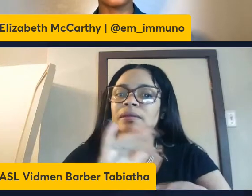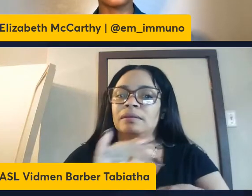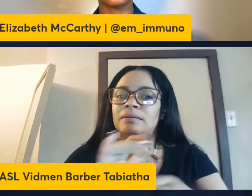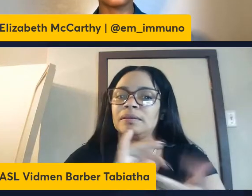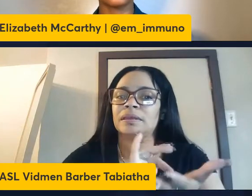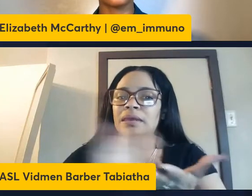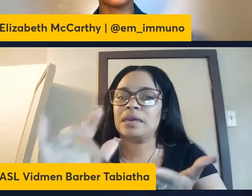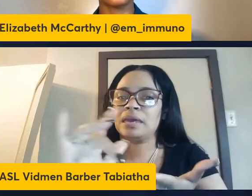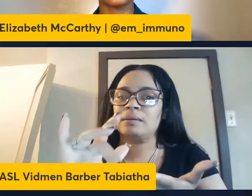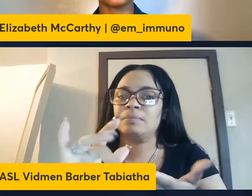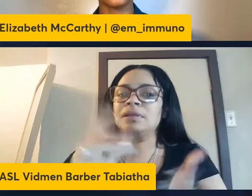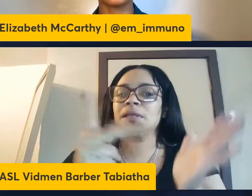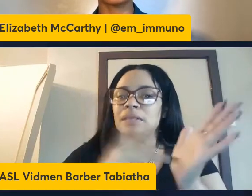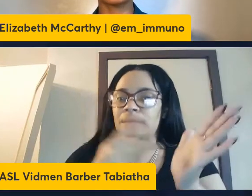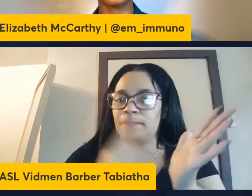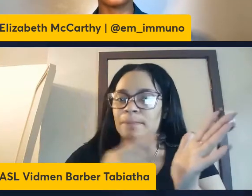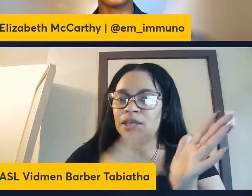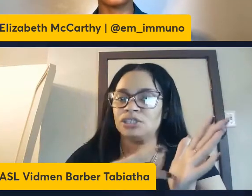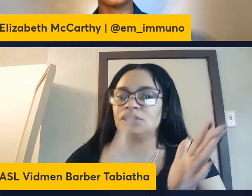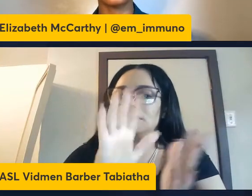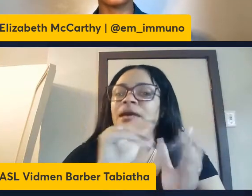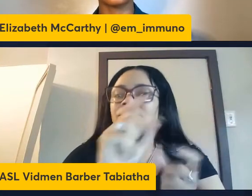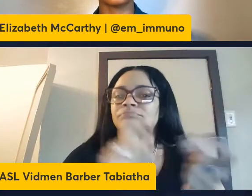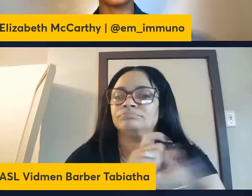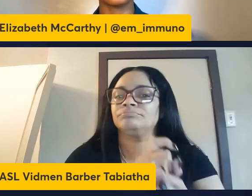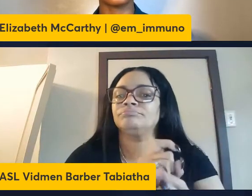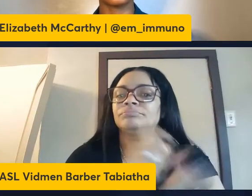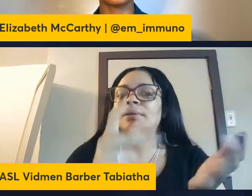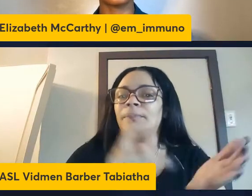page, what is the version of this particular package? Tell me now.